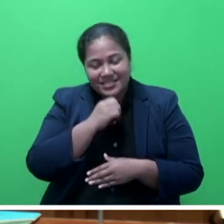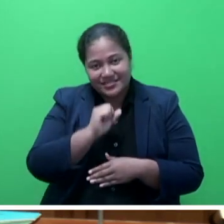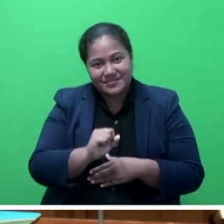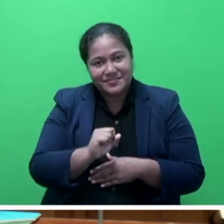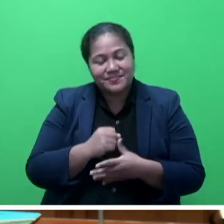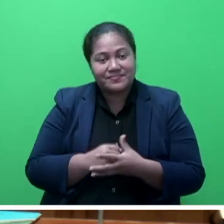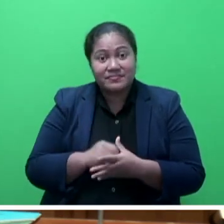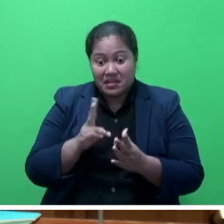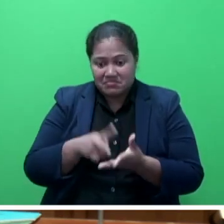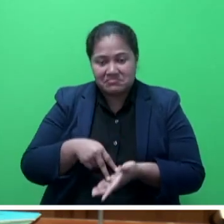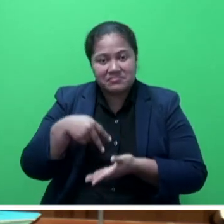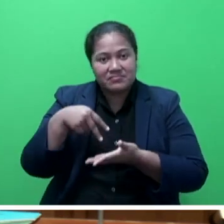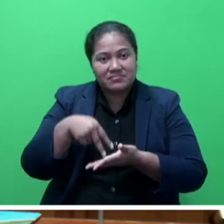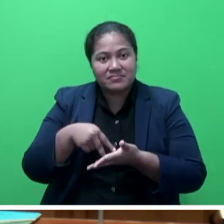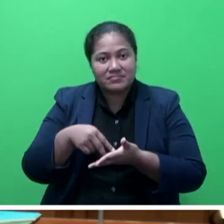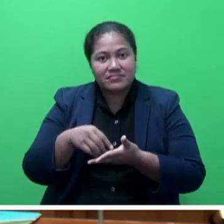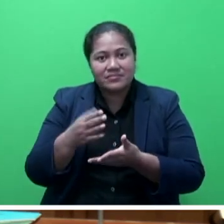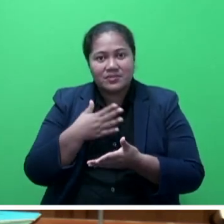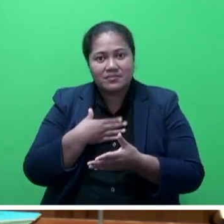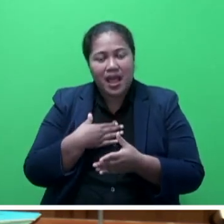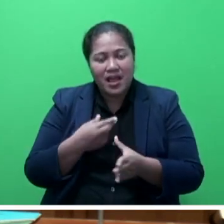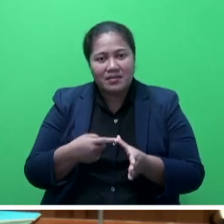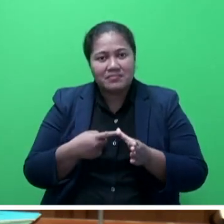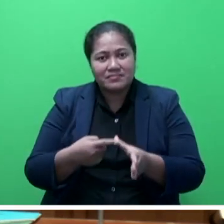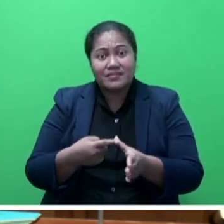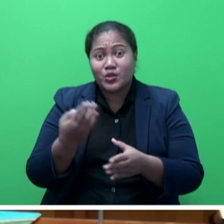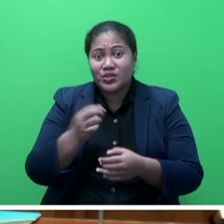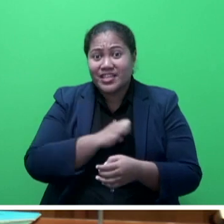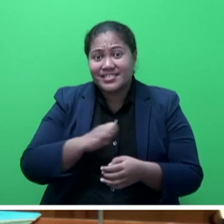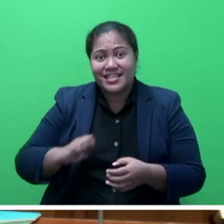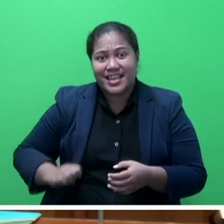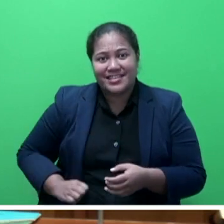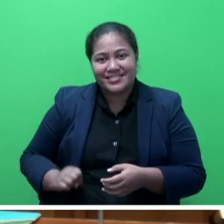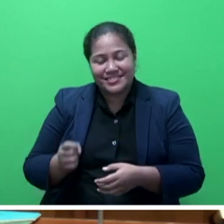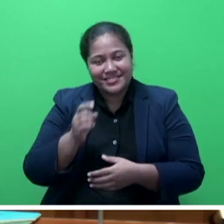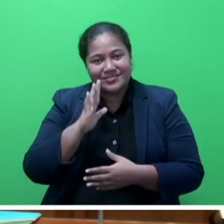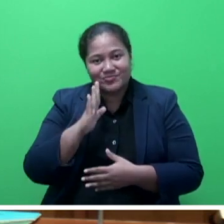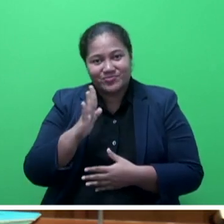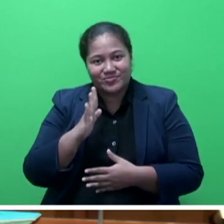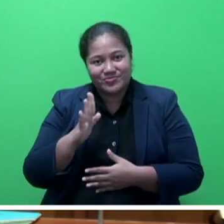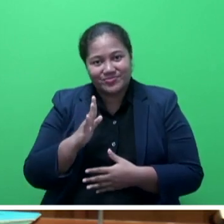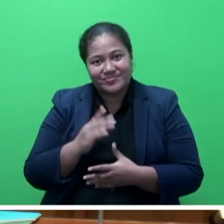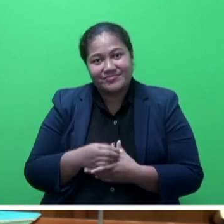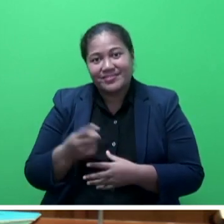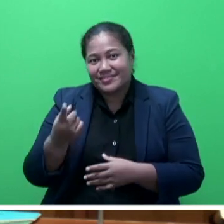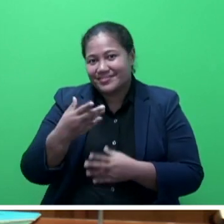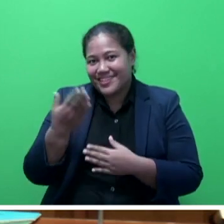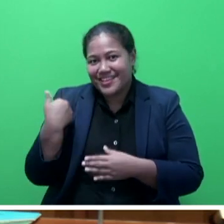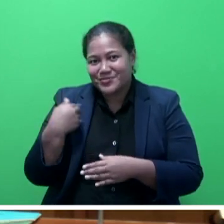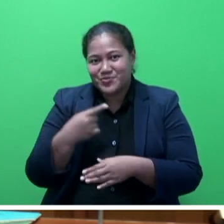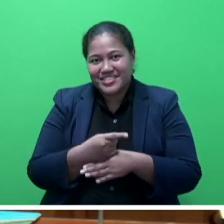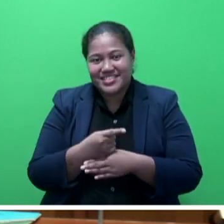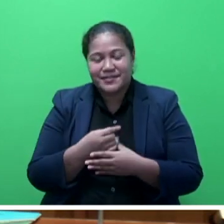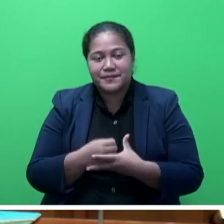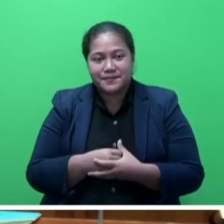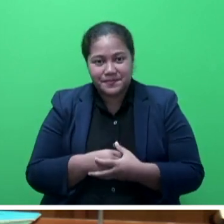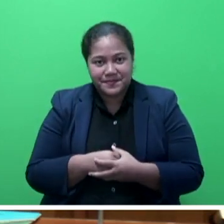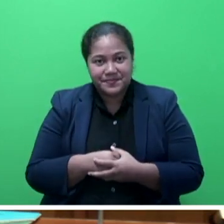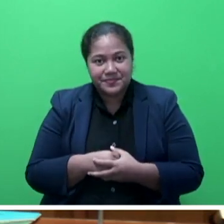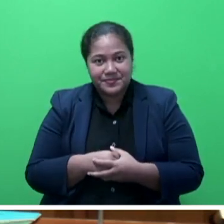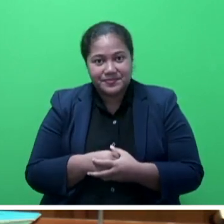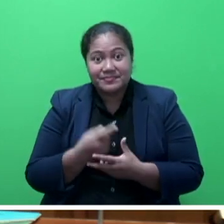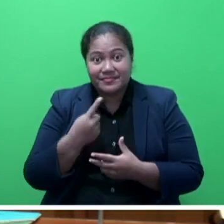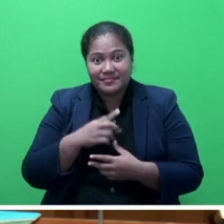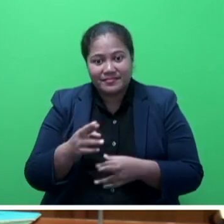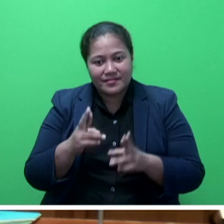to deliver my response to His Excellency the President of the Republic of Fiji's address last week. And I